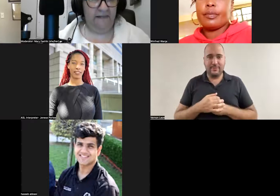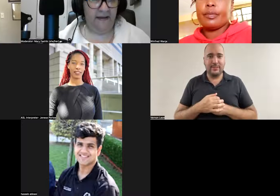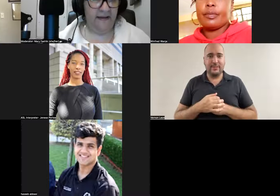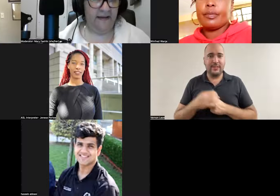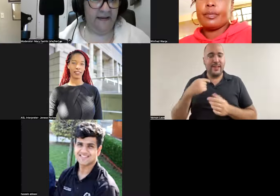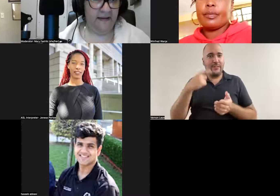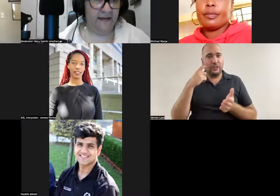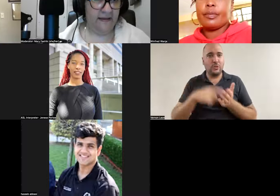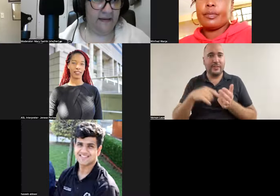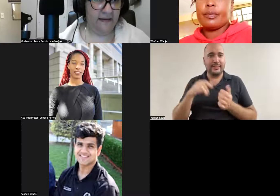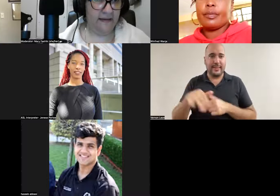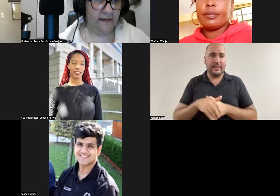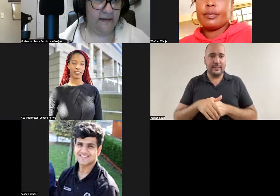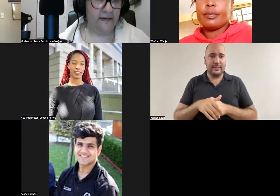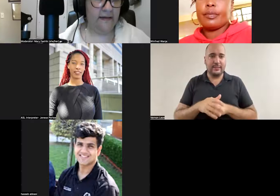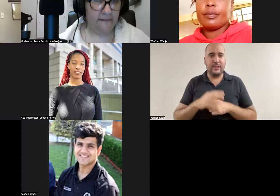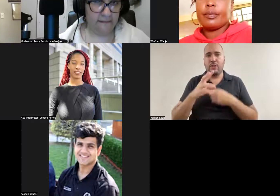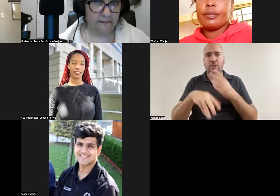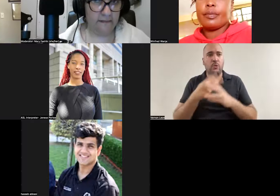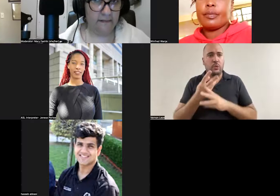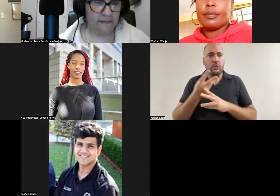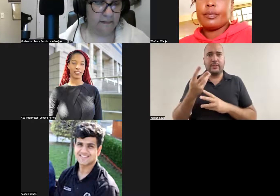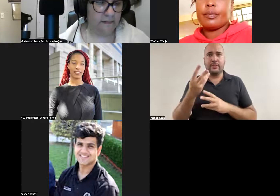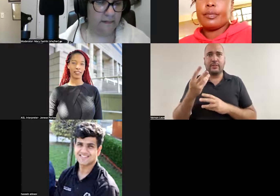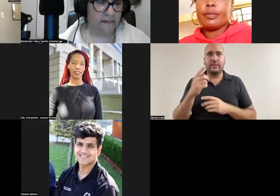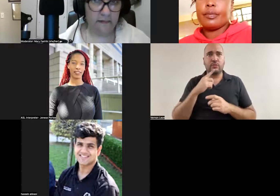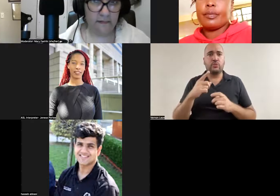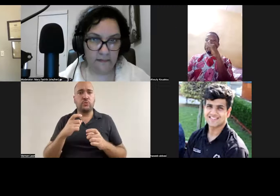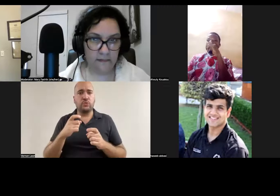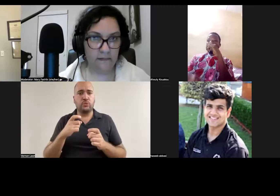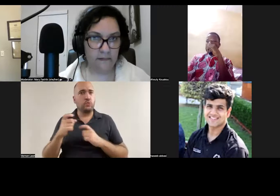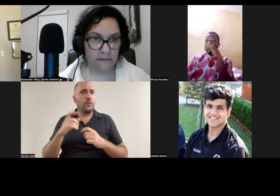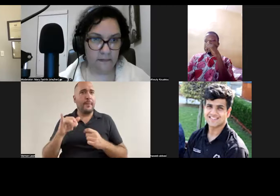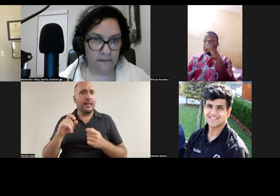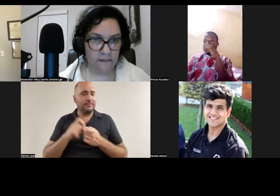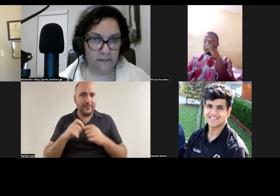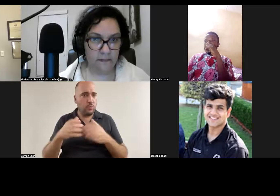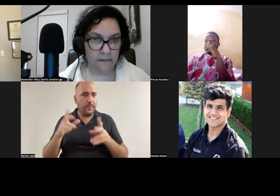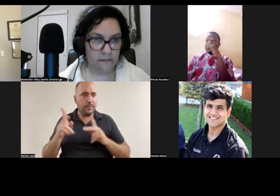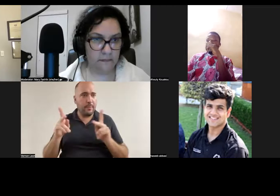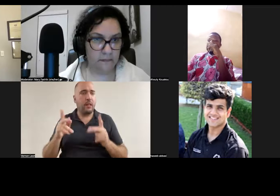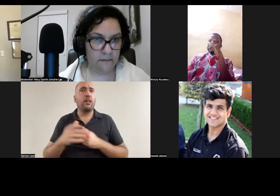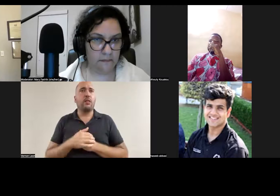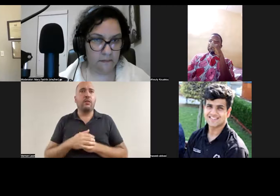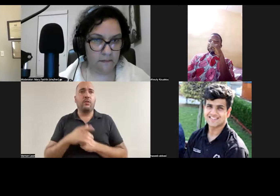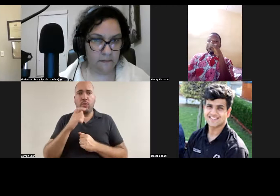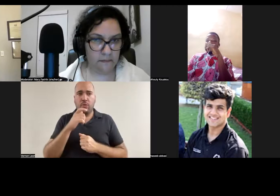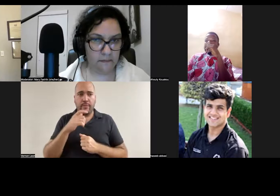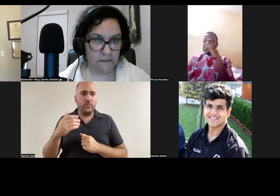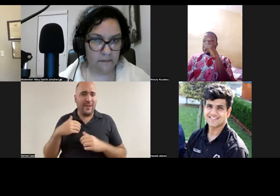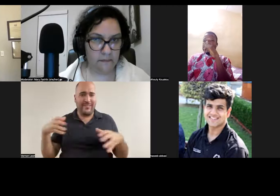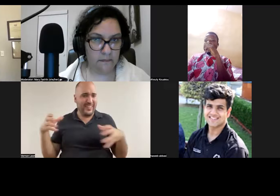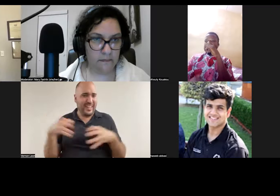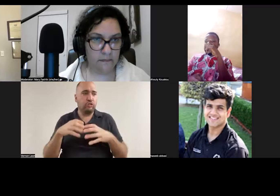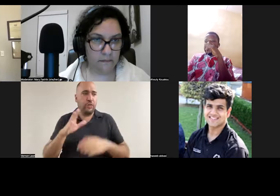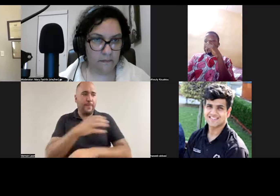I've noticed that the world is ruled by a group of people who have concentrated